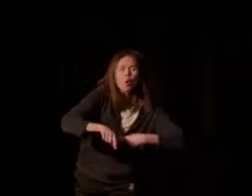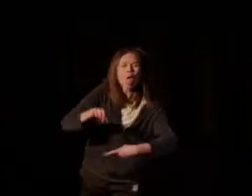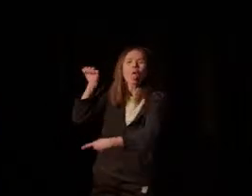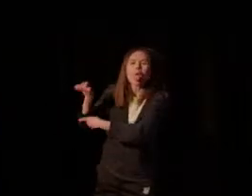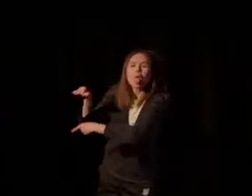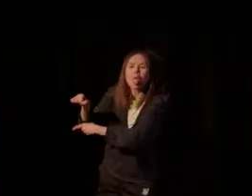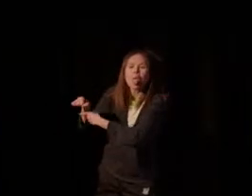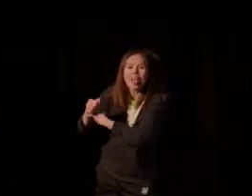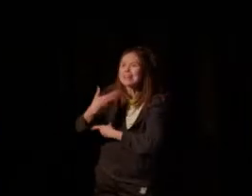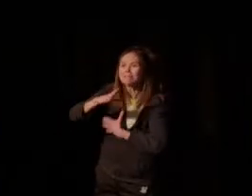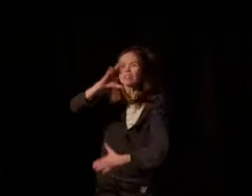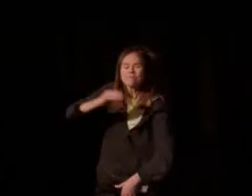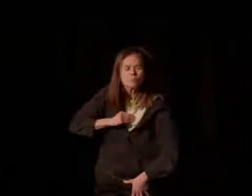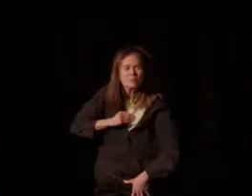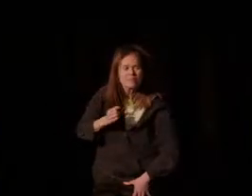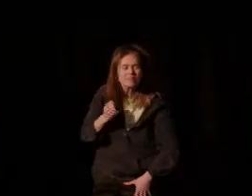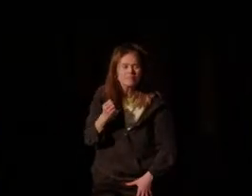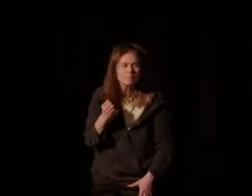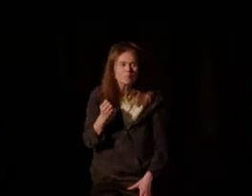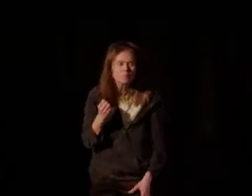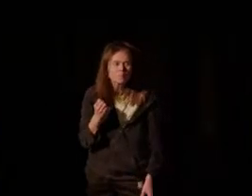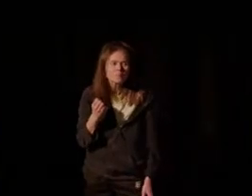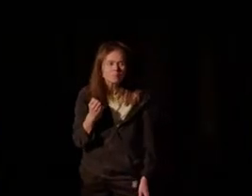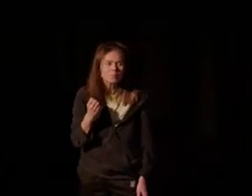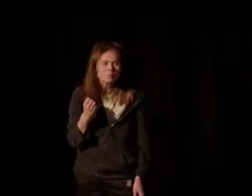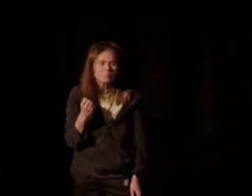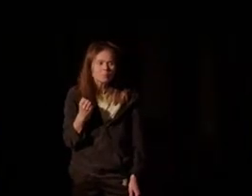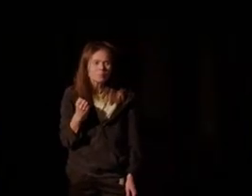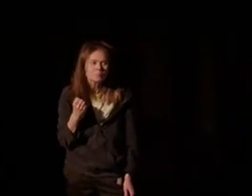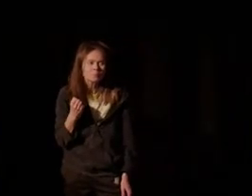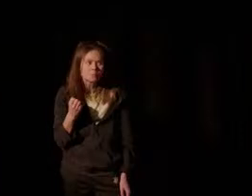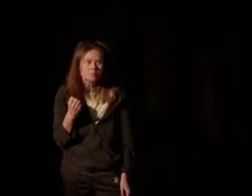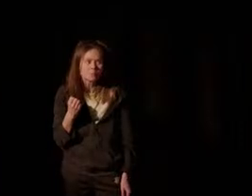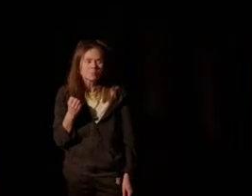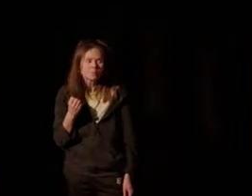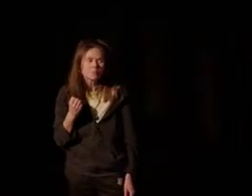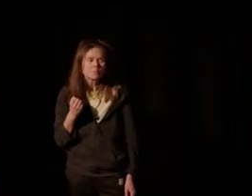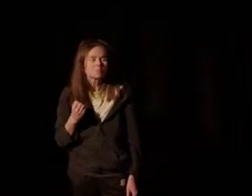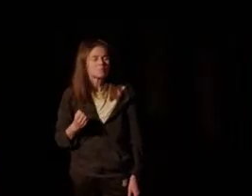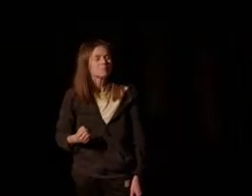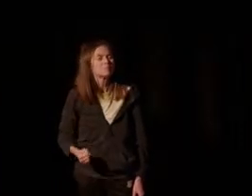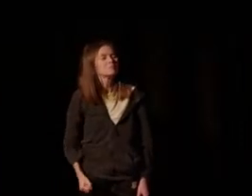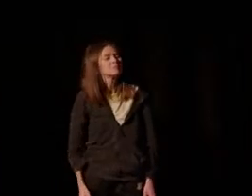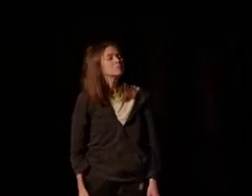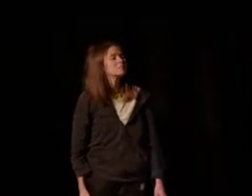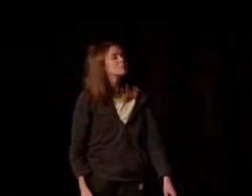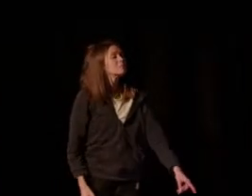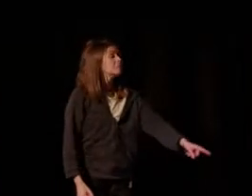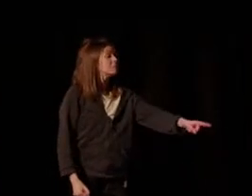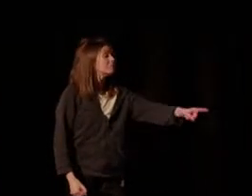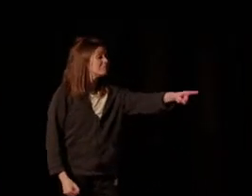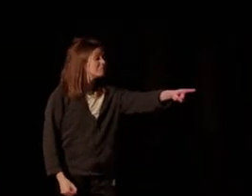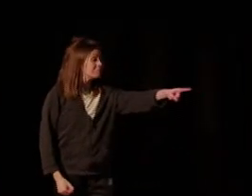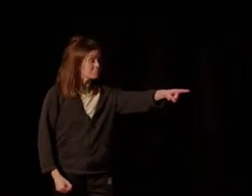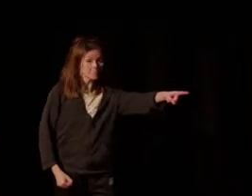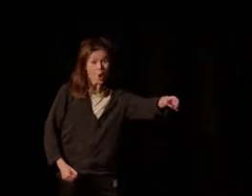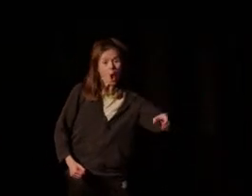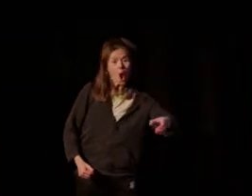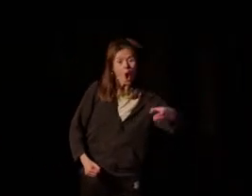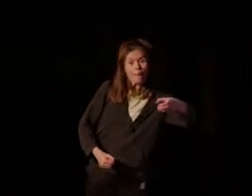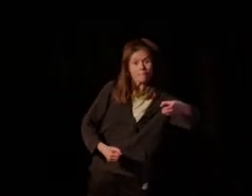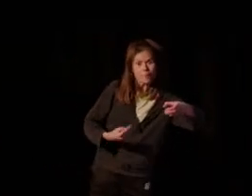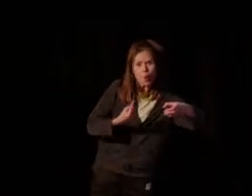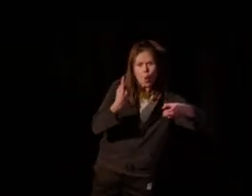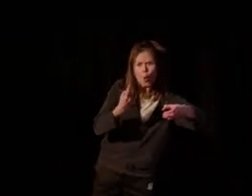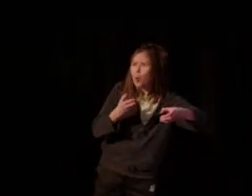Yeah. And you, as cupbearer, who I from